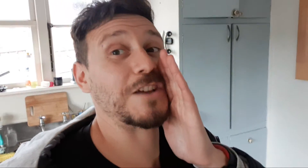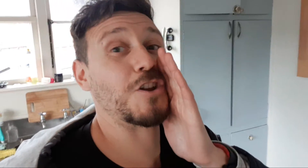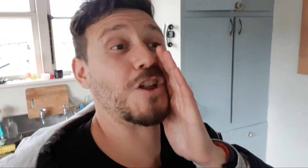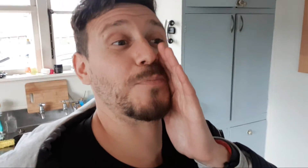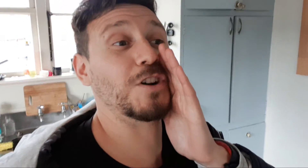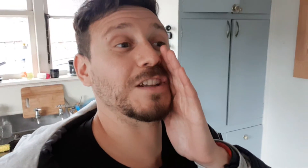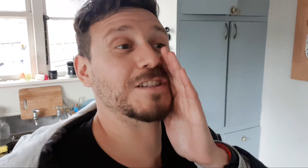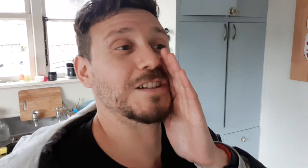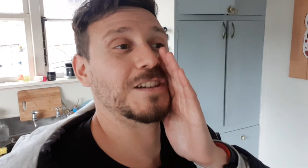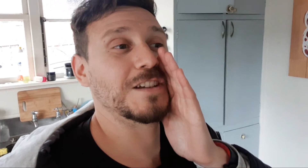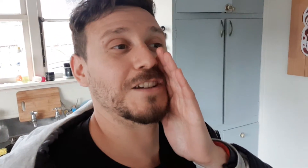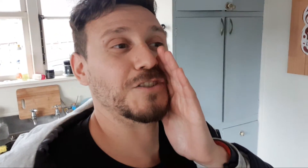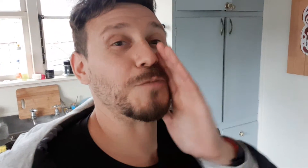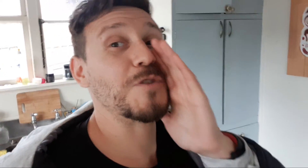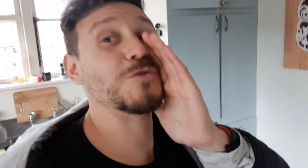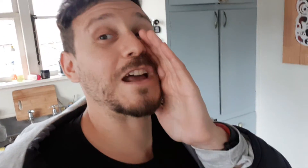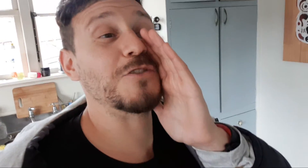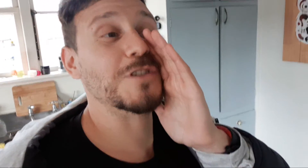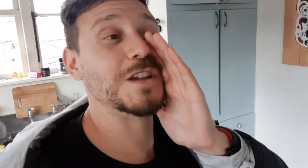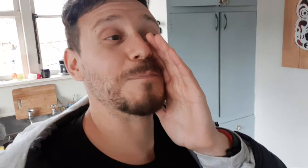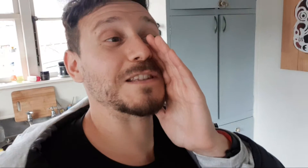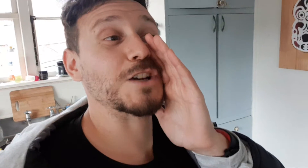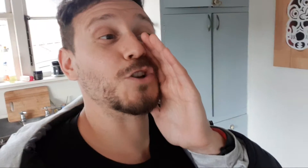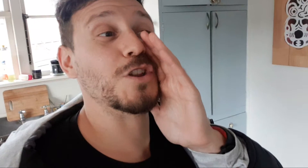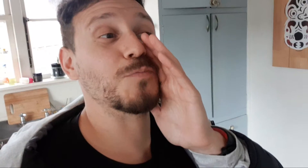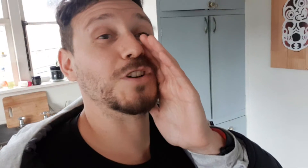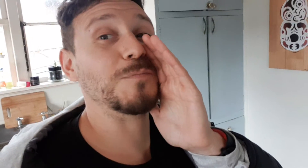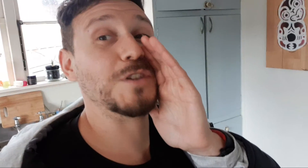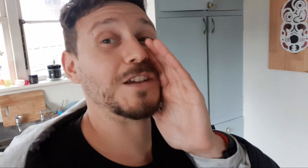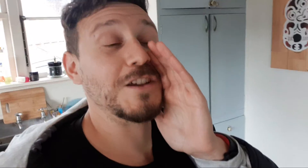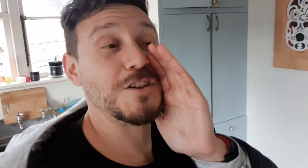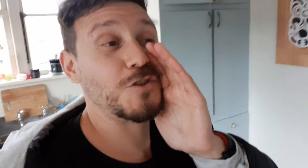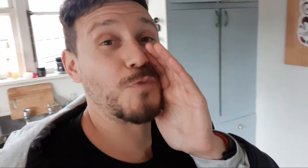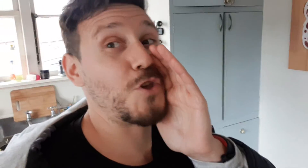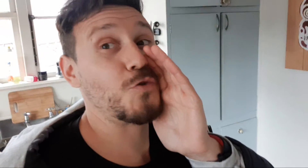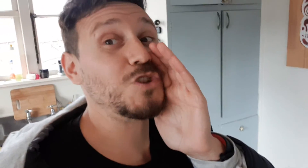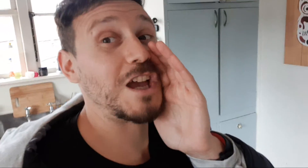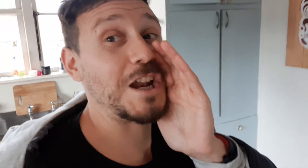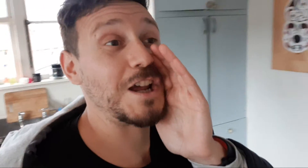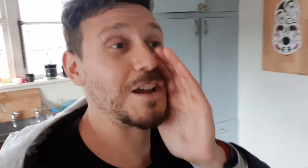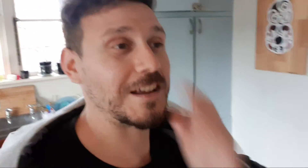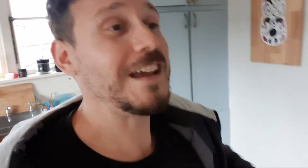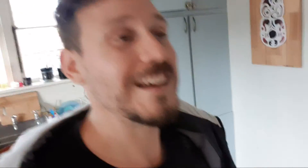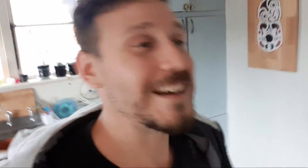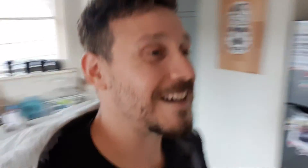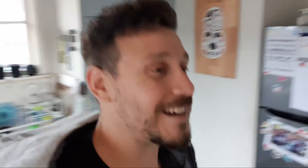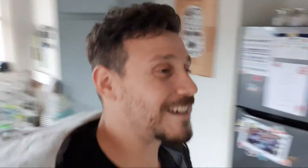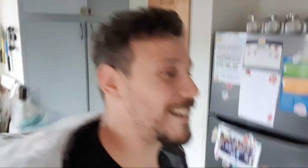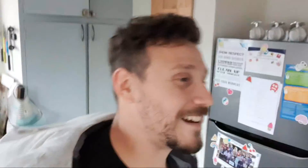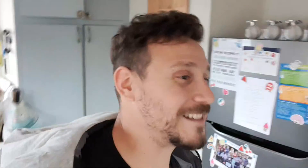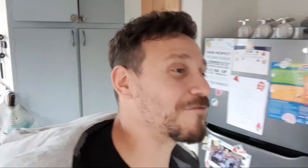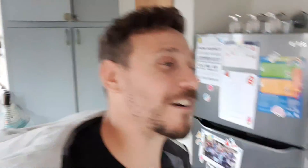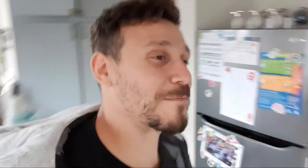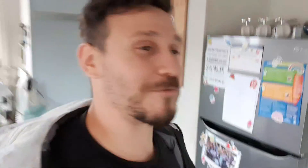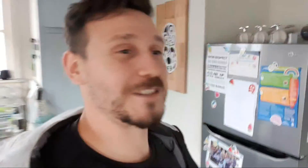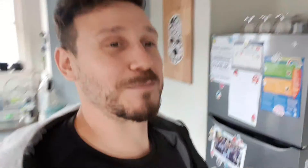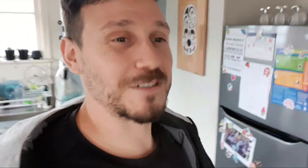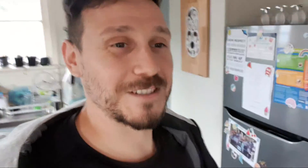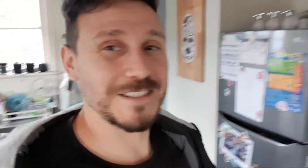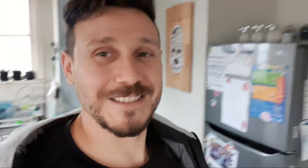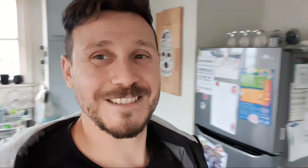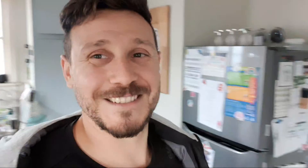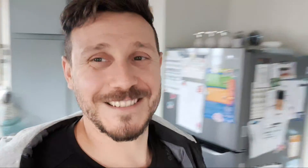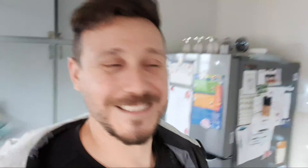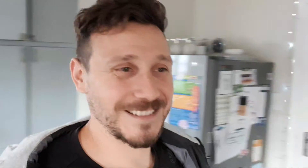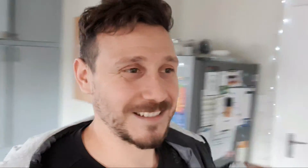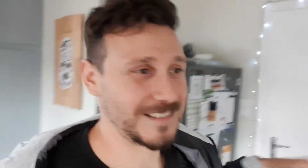¿Qué pasa con los deportes? Estoy preguntando qué pasa con los deportes porque no puedo escuchar. ¿Qué? I say, what happened with